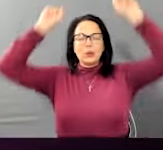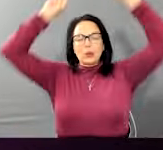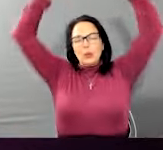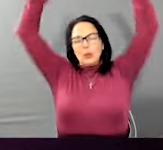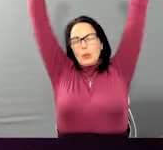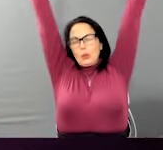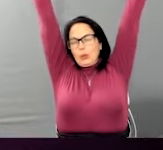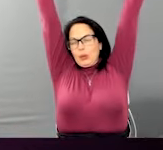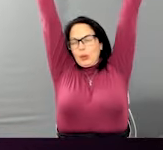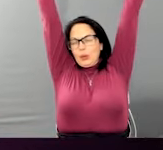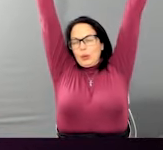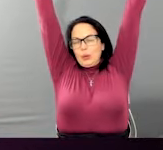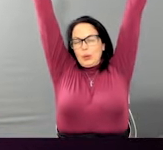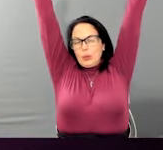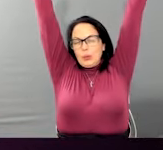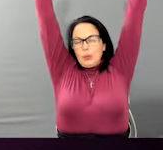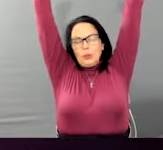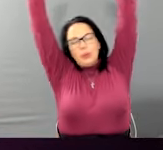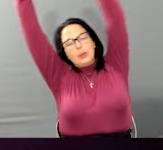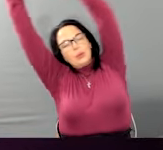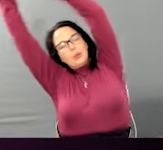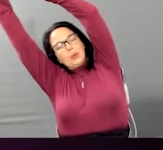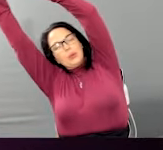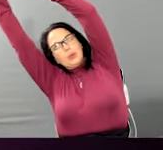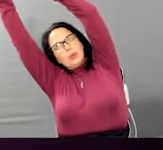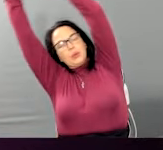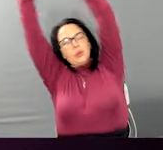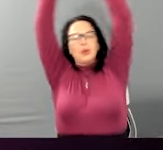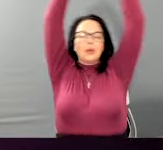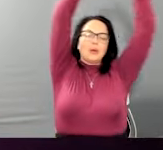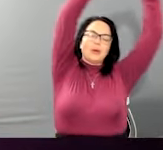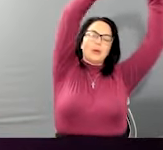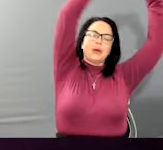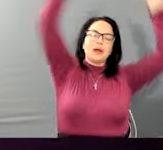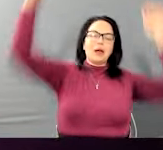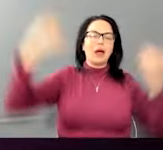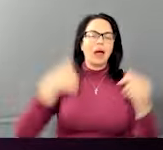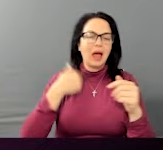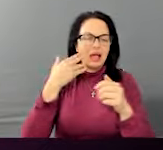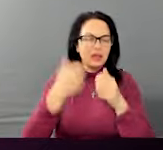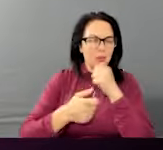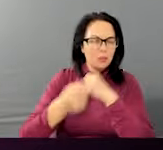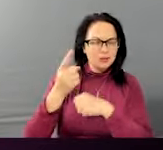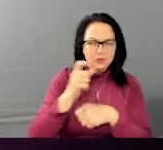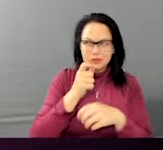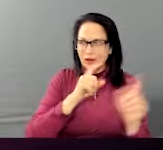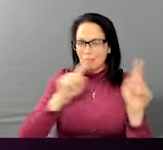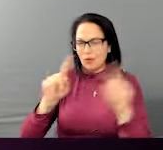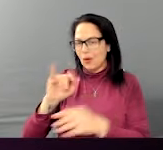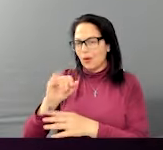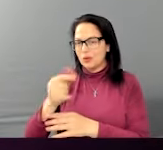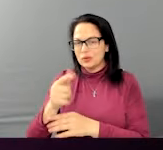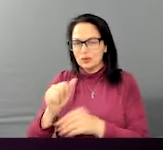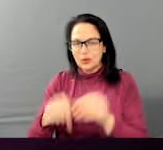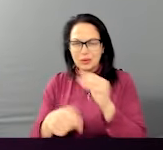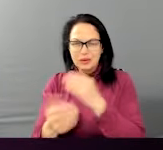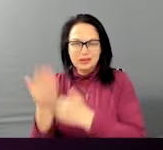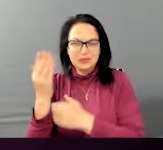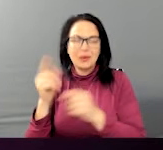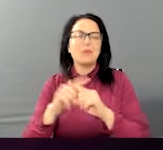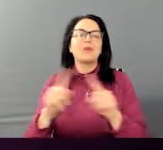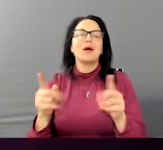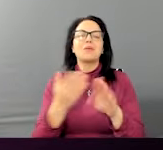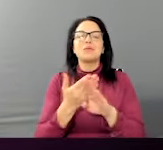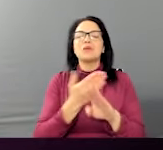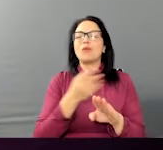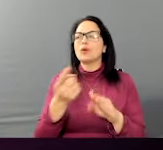can. And stretch over to one side and over to the other. I know most of you weren't at yoga, so this is yoga. Okay, before you sit